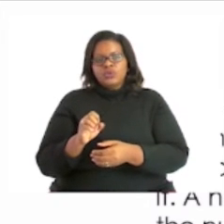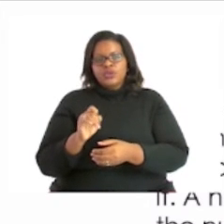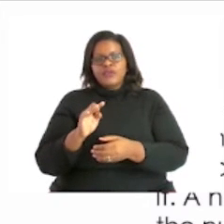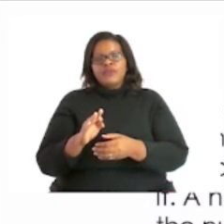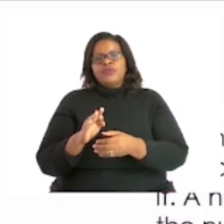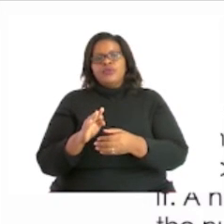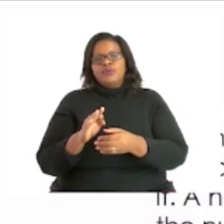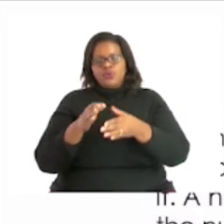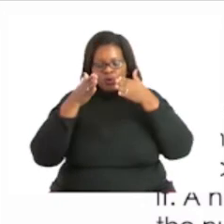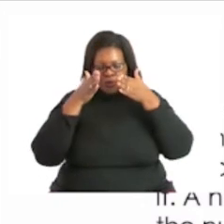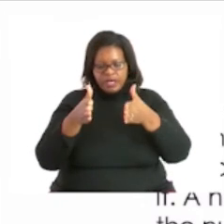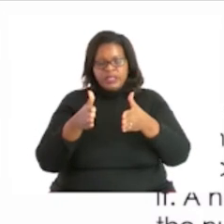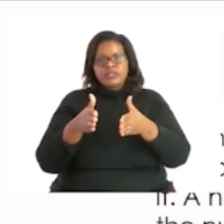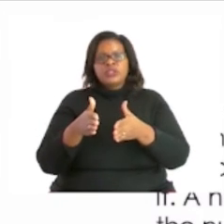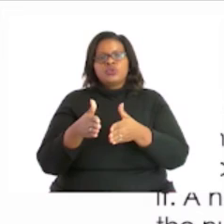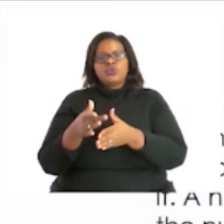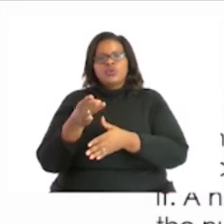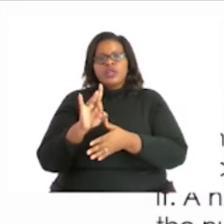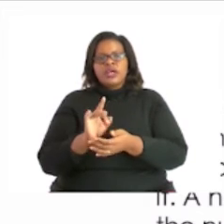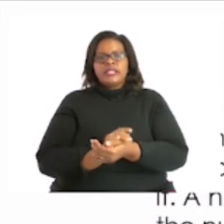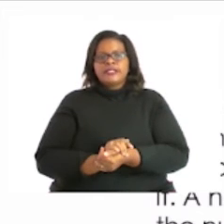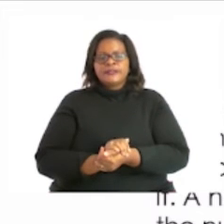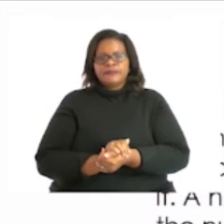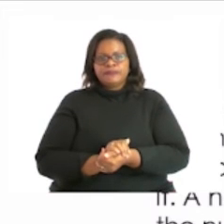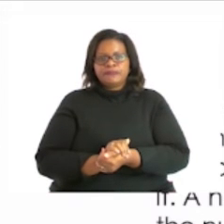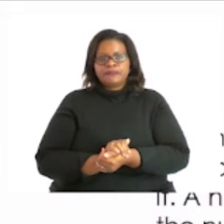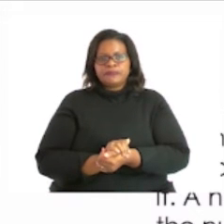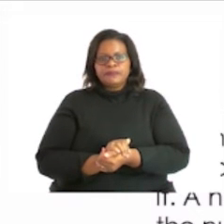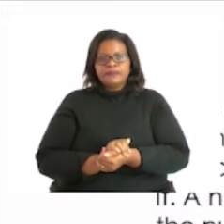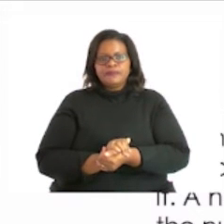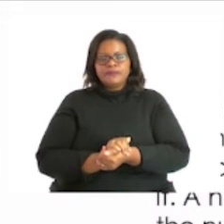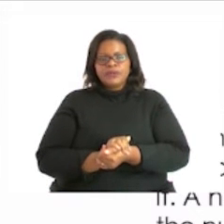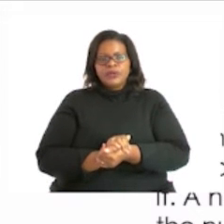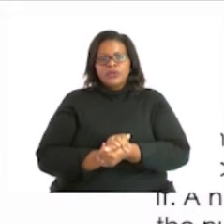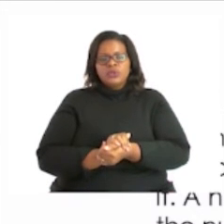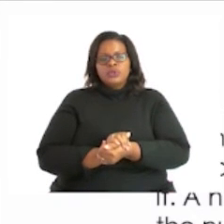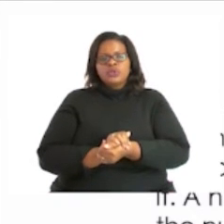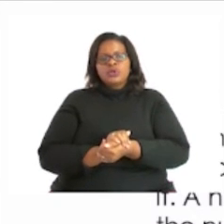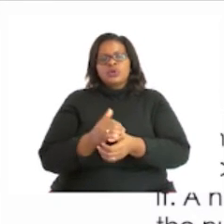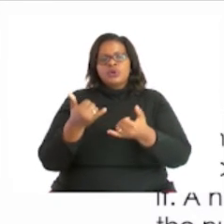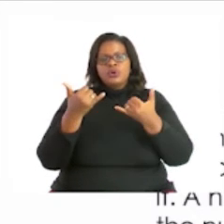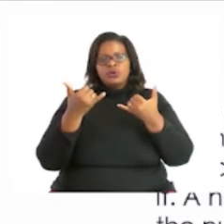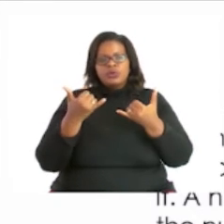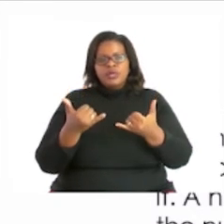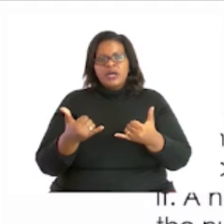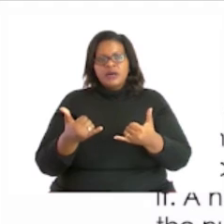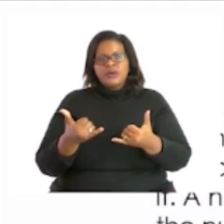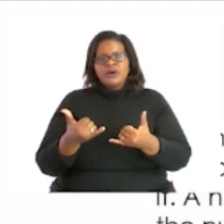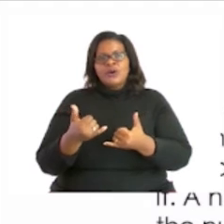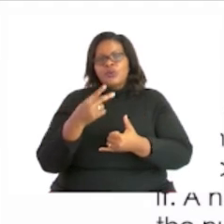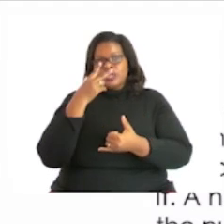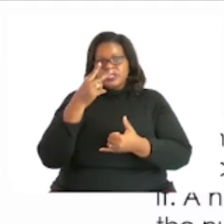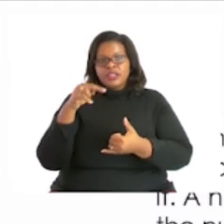So we will focus on the 8 and we will focus on the 4. Then we read in brackets, the unit is less